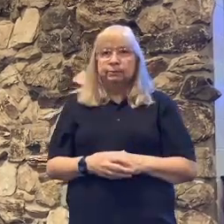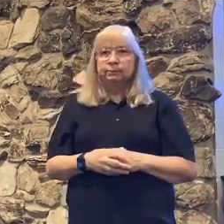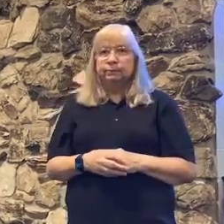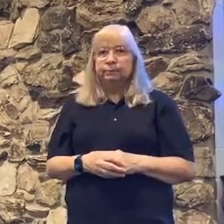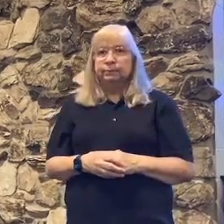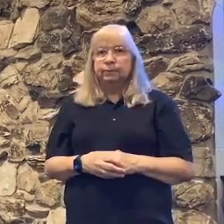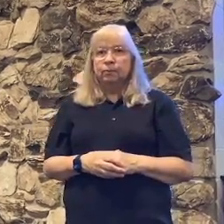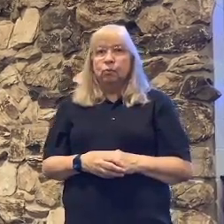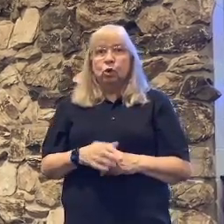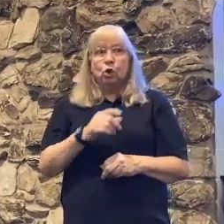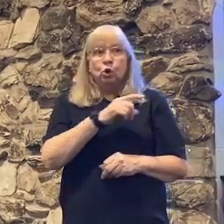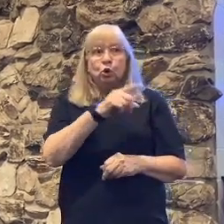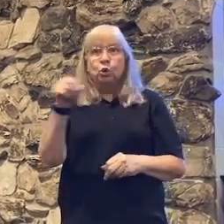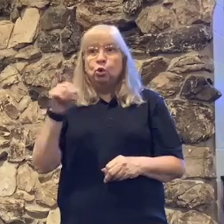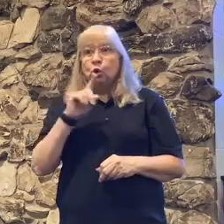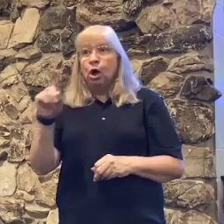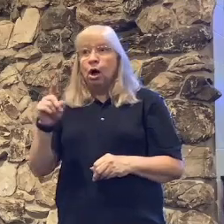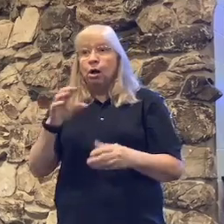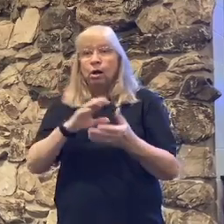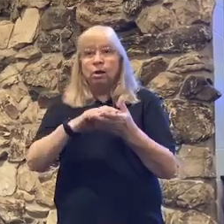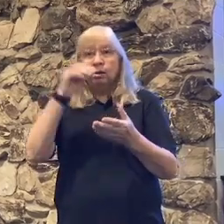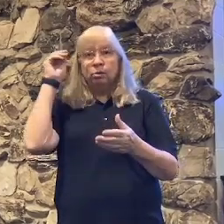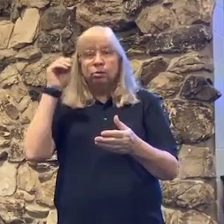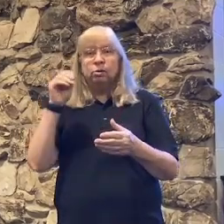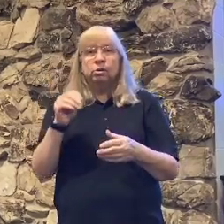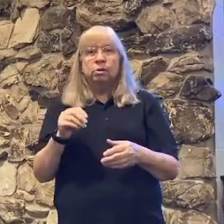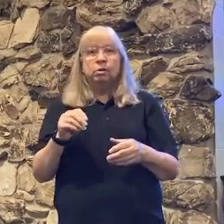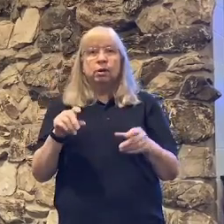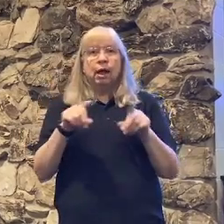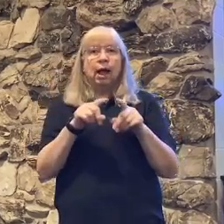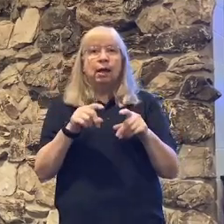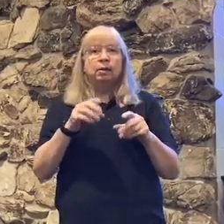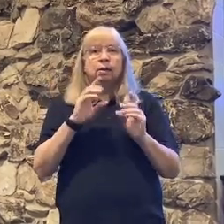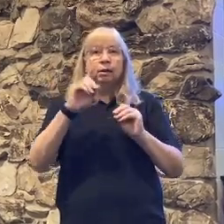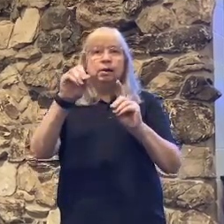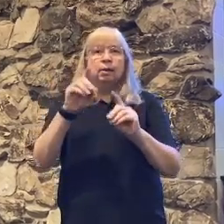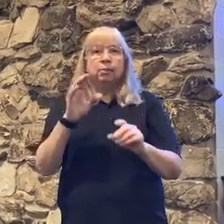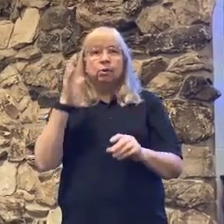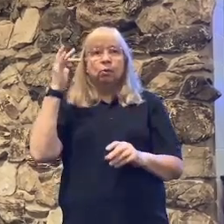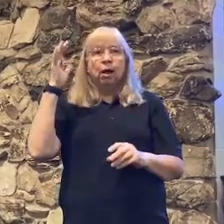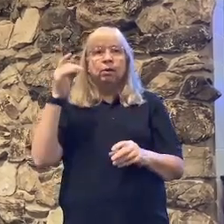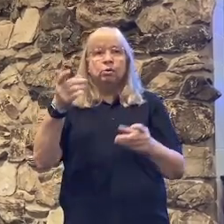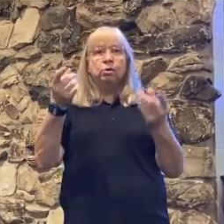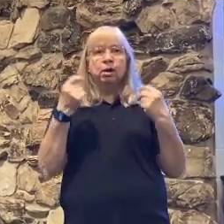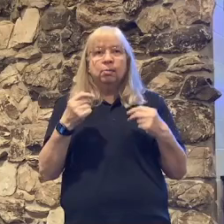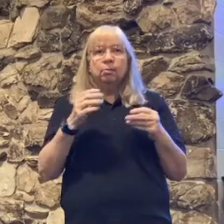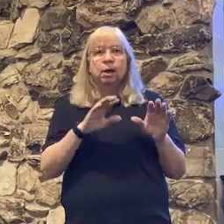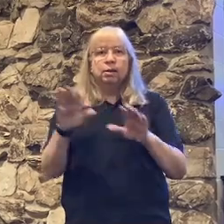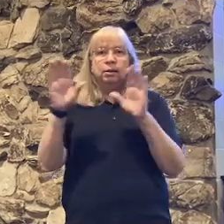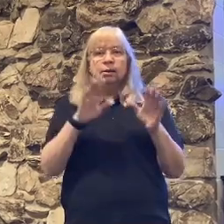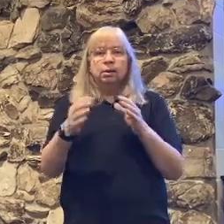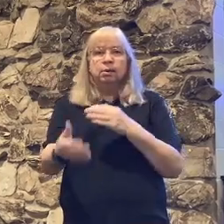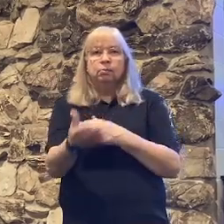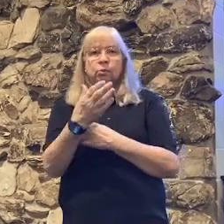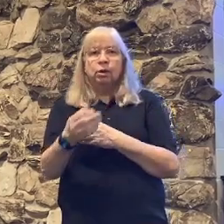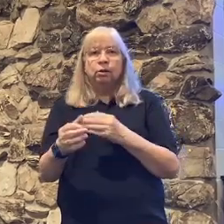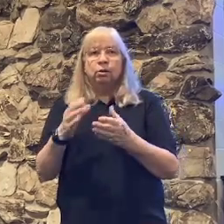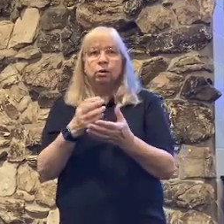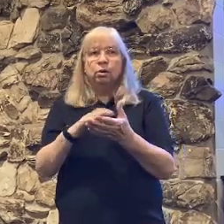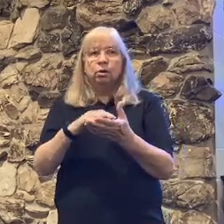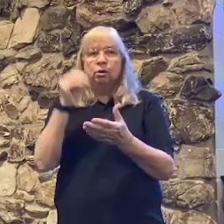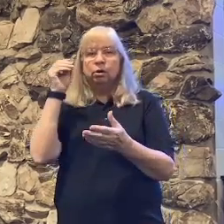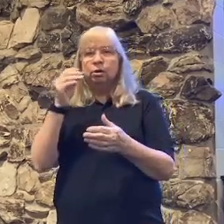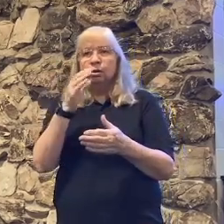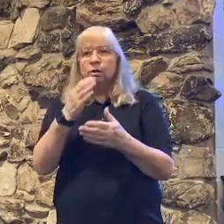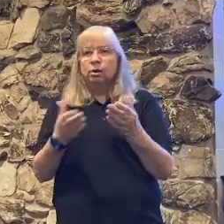You are a student as a disciple. That's why you come on Sunday morning, right? To learn something. But you are